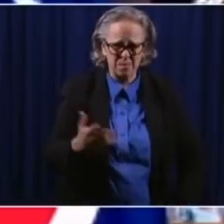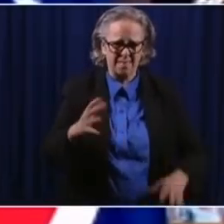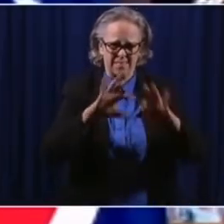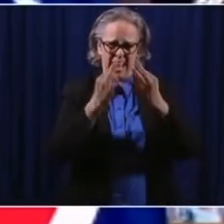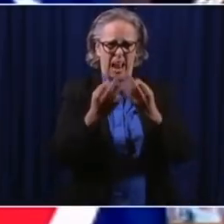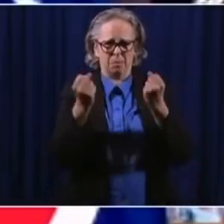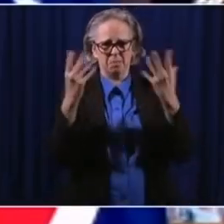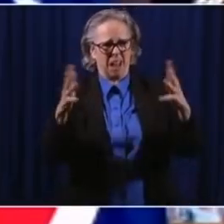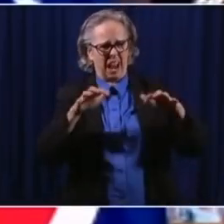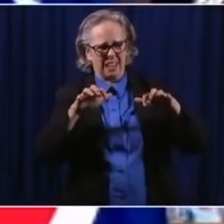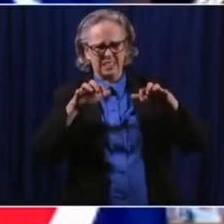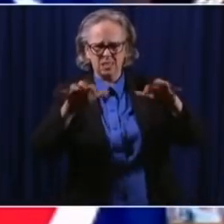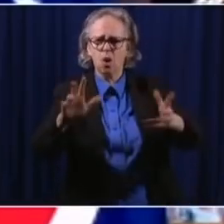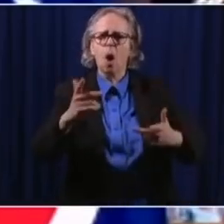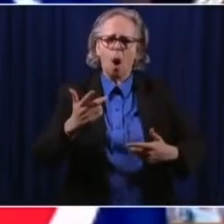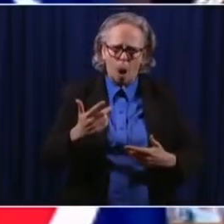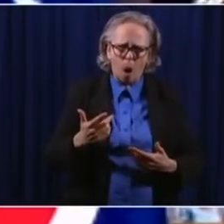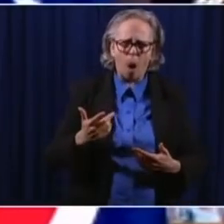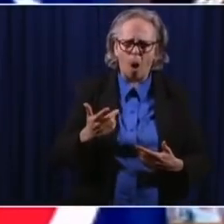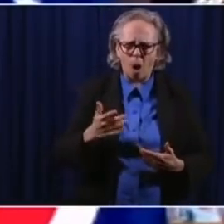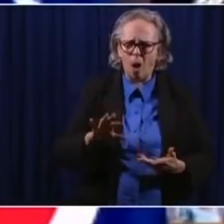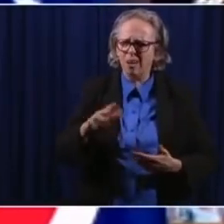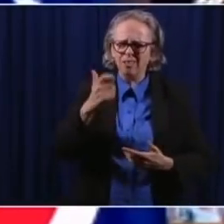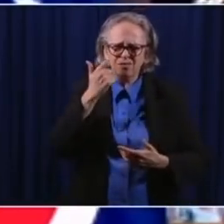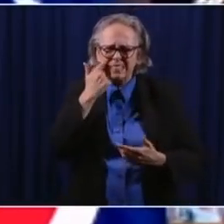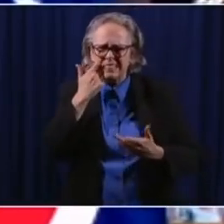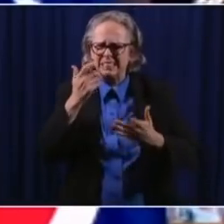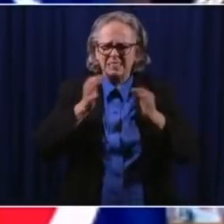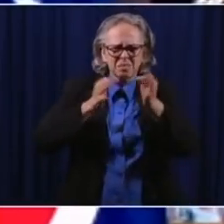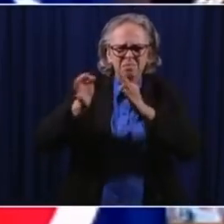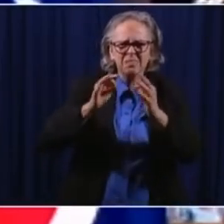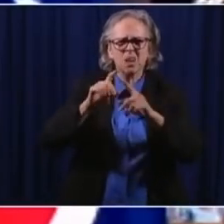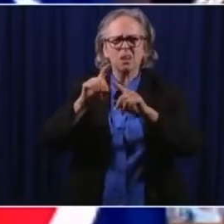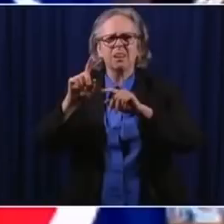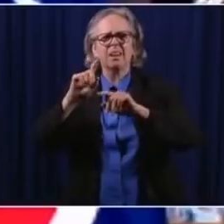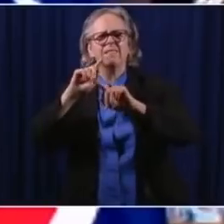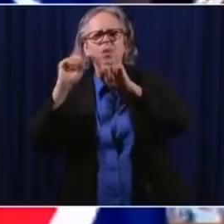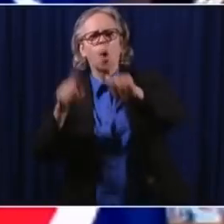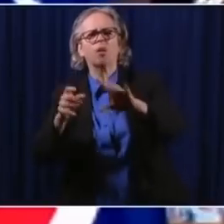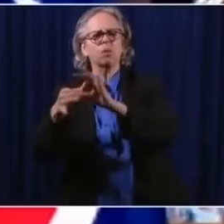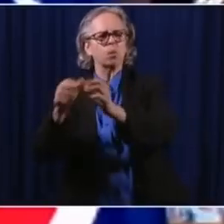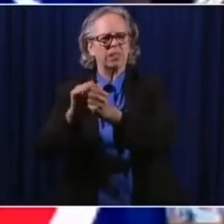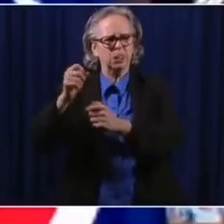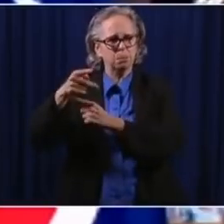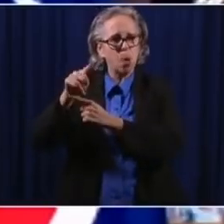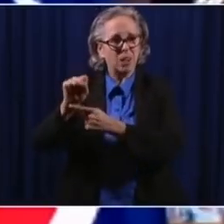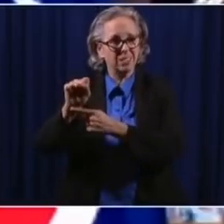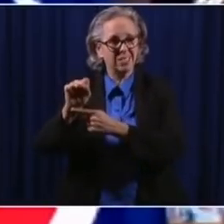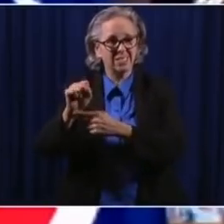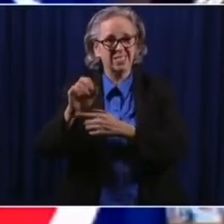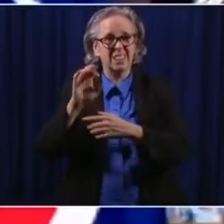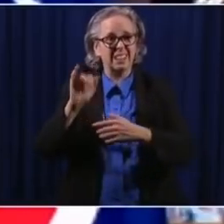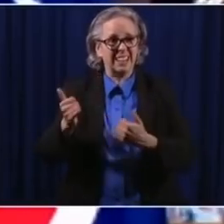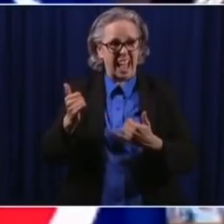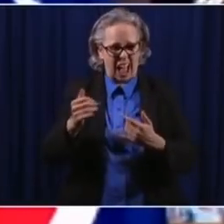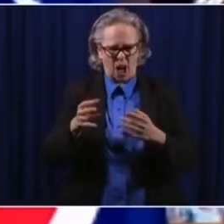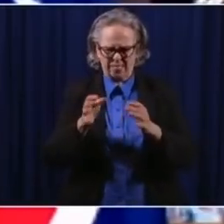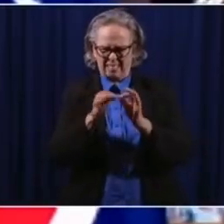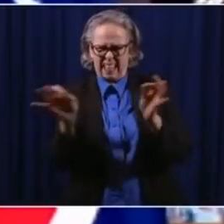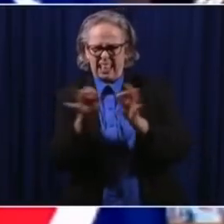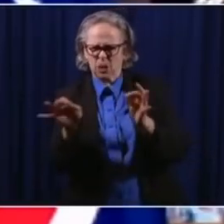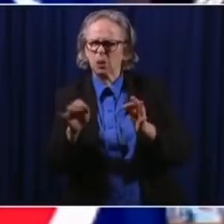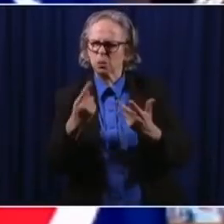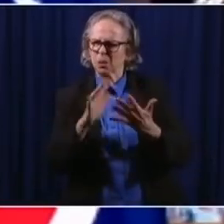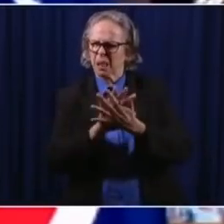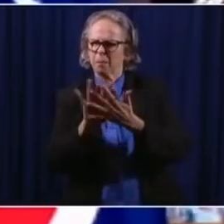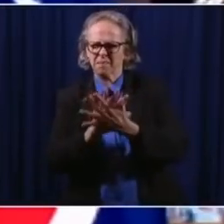because when you read these orders, we know they're written in legal language many times, and we get the questions. But look, we're